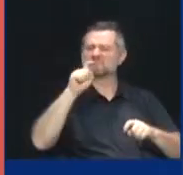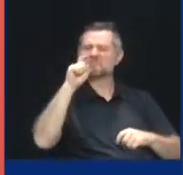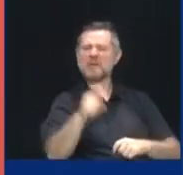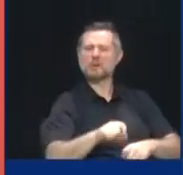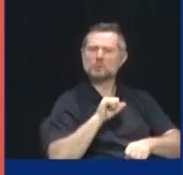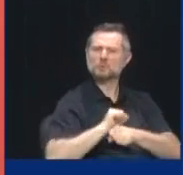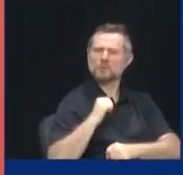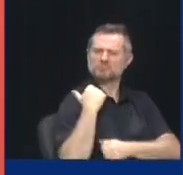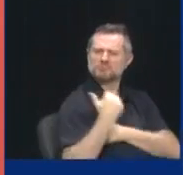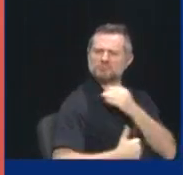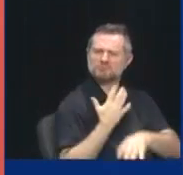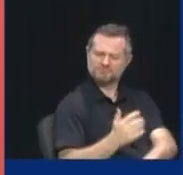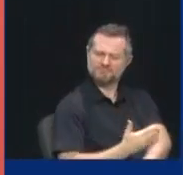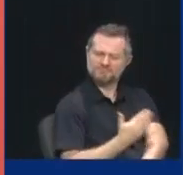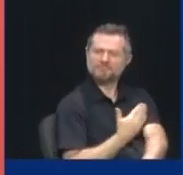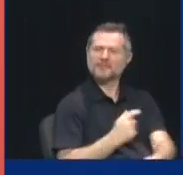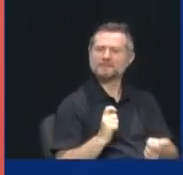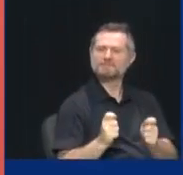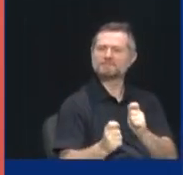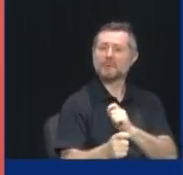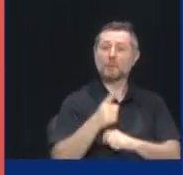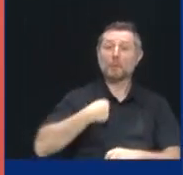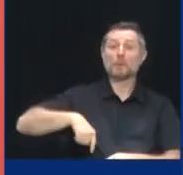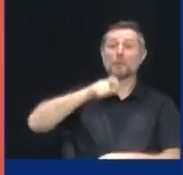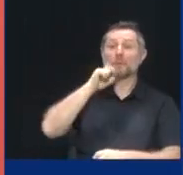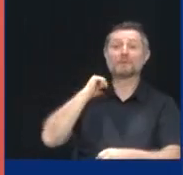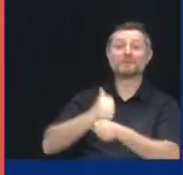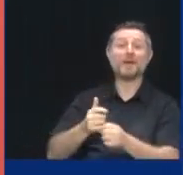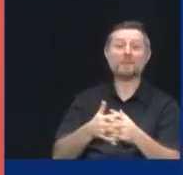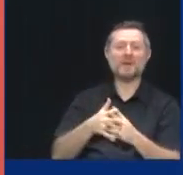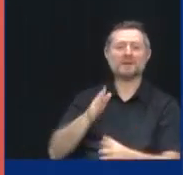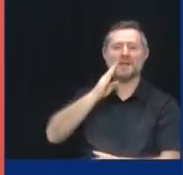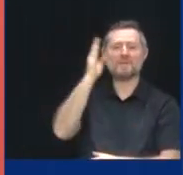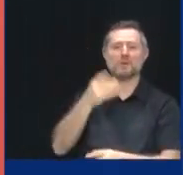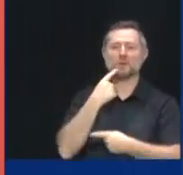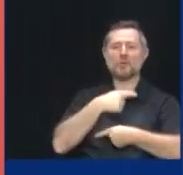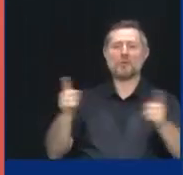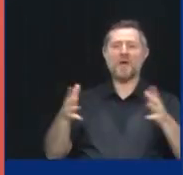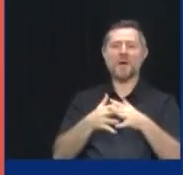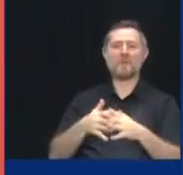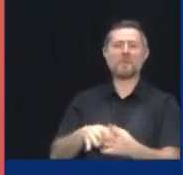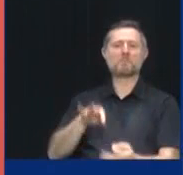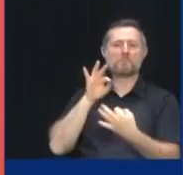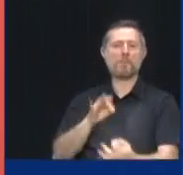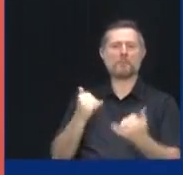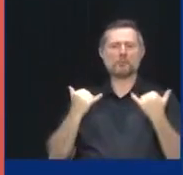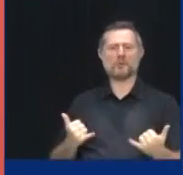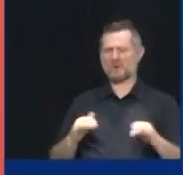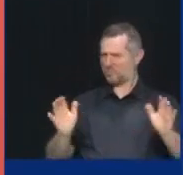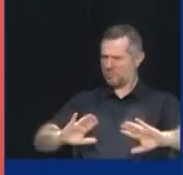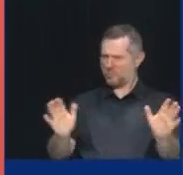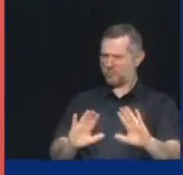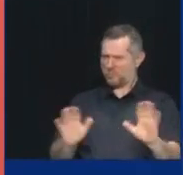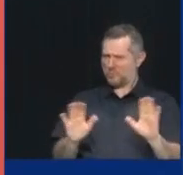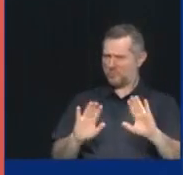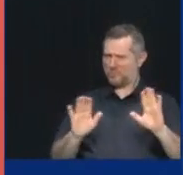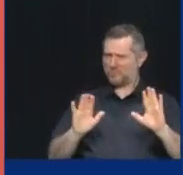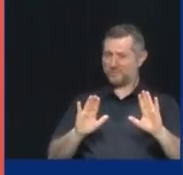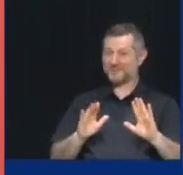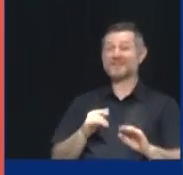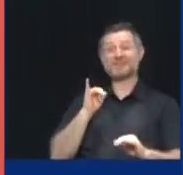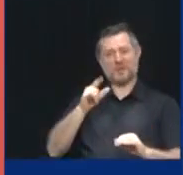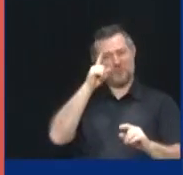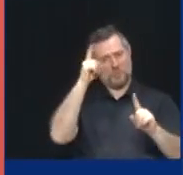said, we declare it today as a reality. They said, this is the goal, in essence,